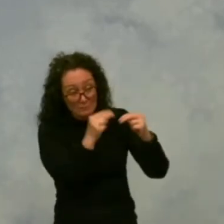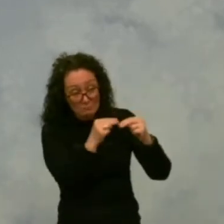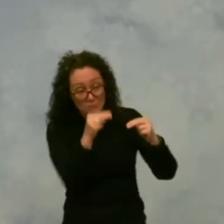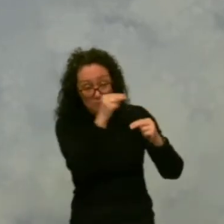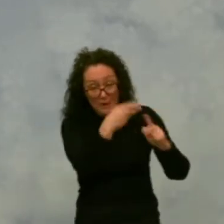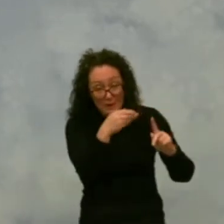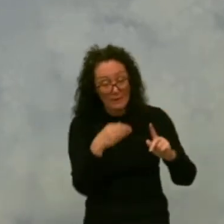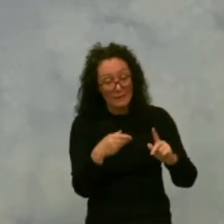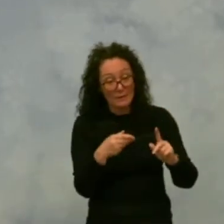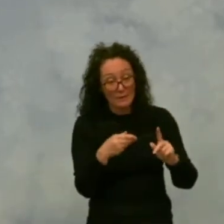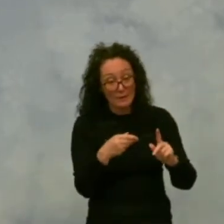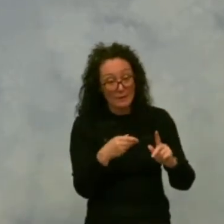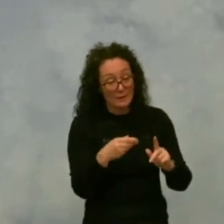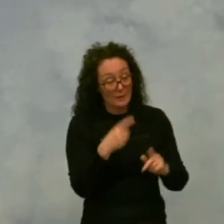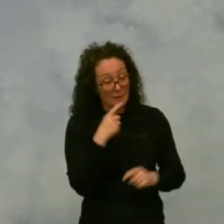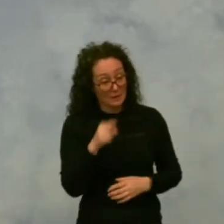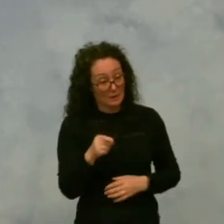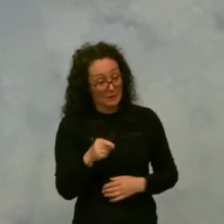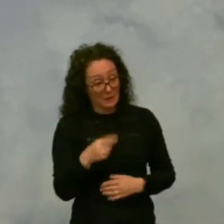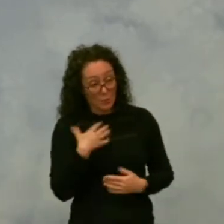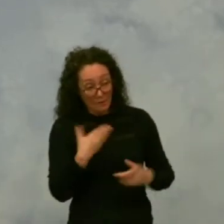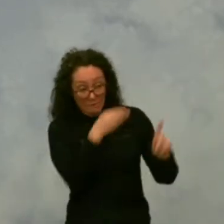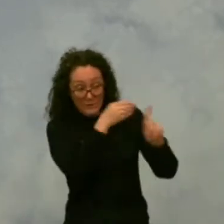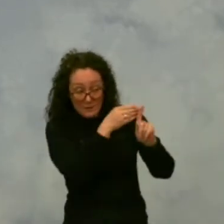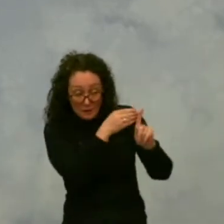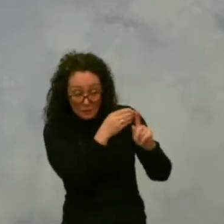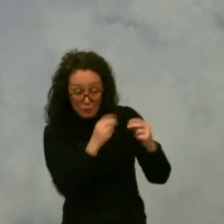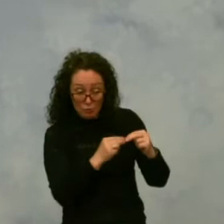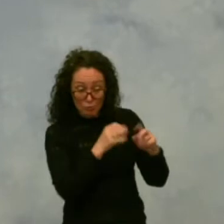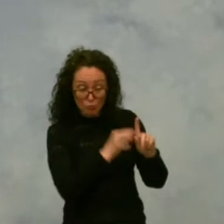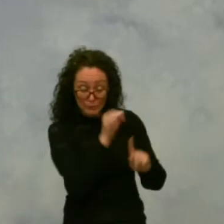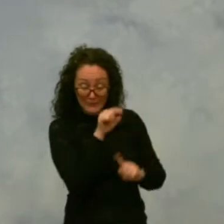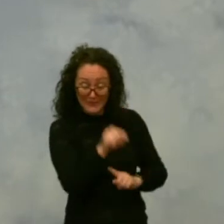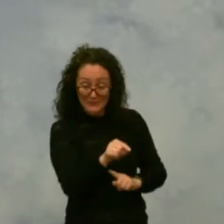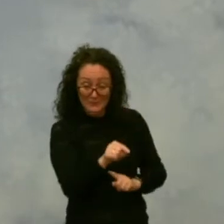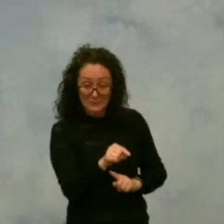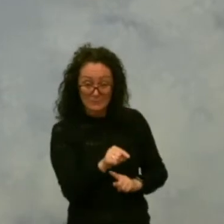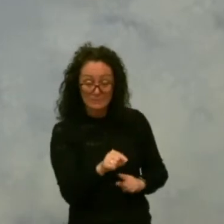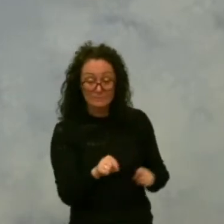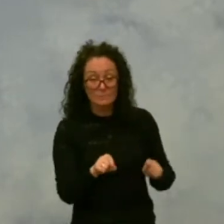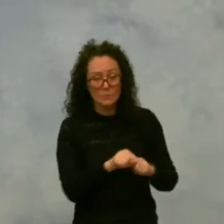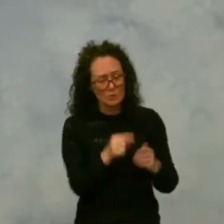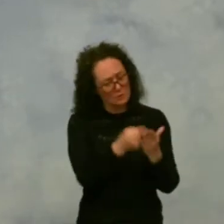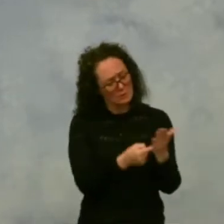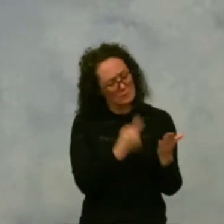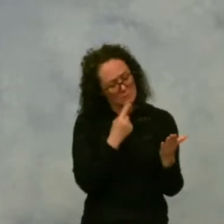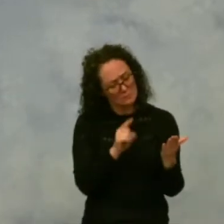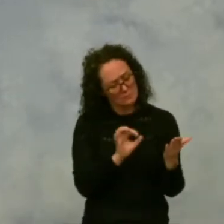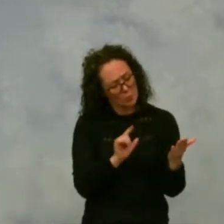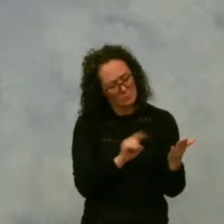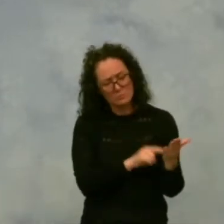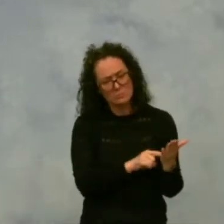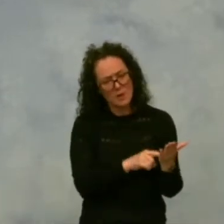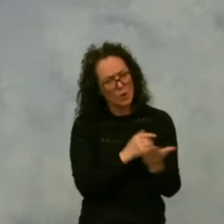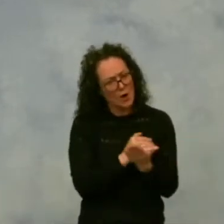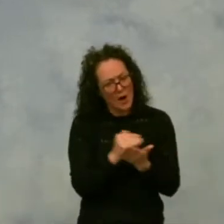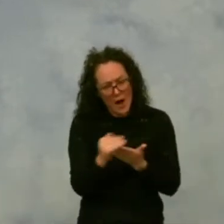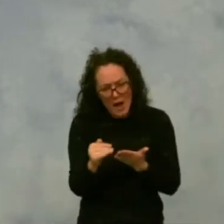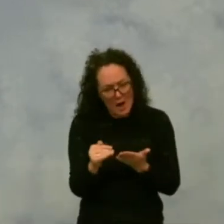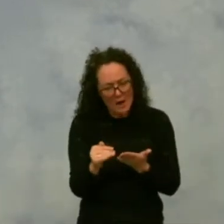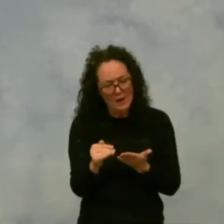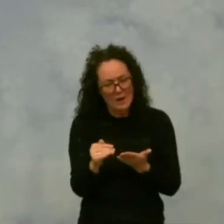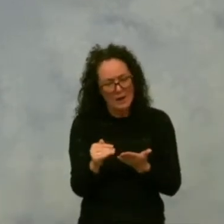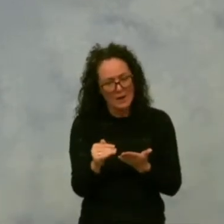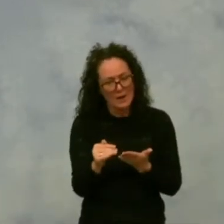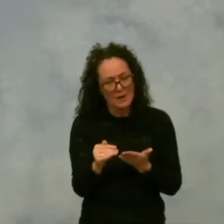address this deficiency? And also, the report does not kind of clarify or clearly mentions